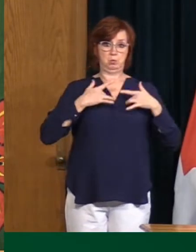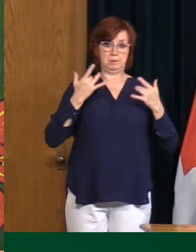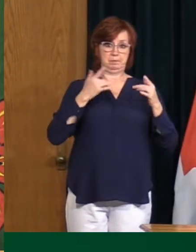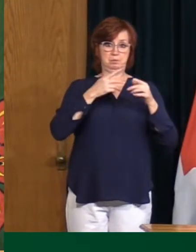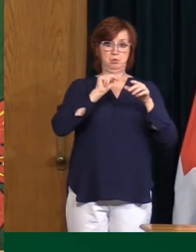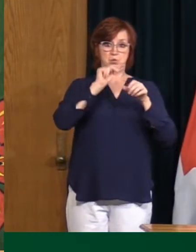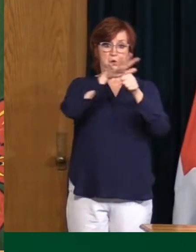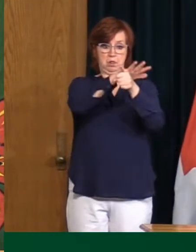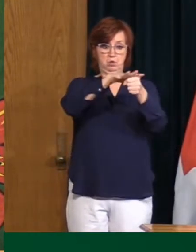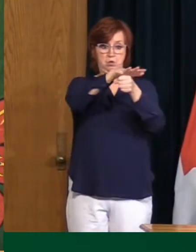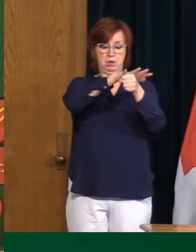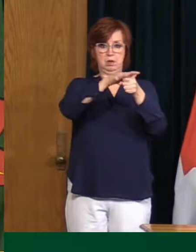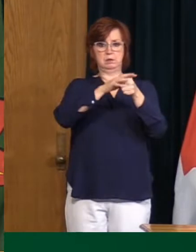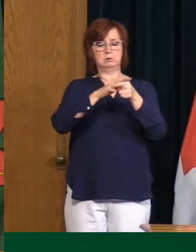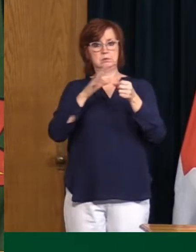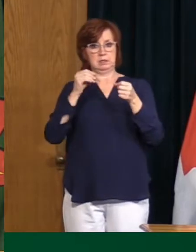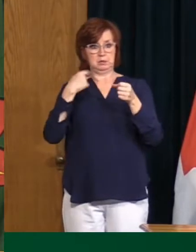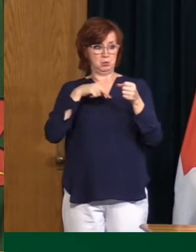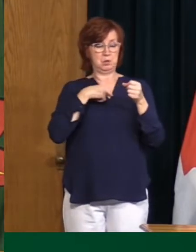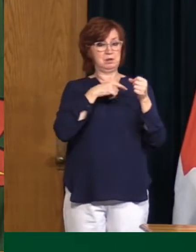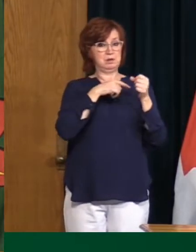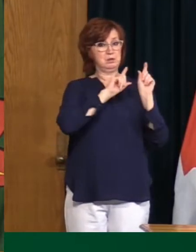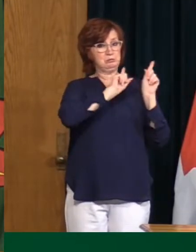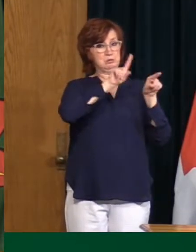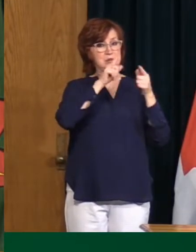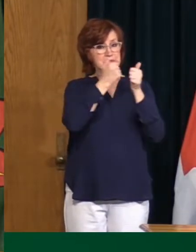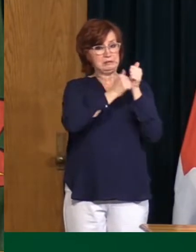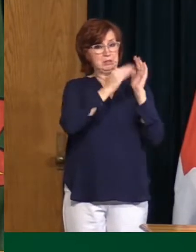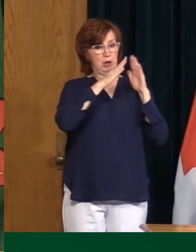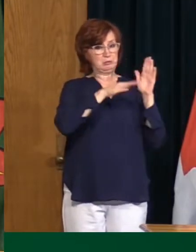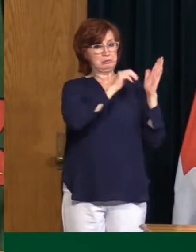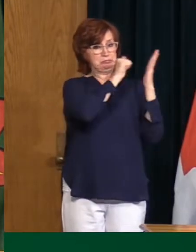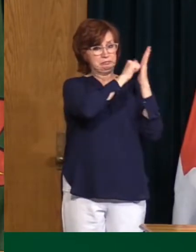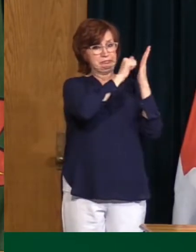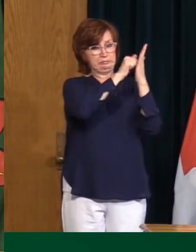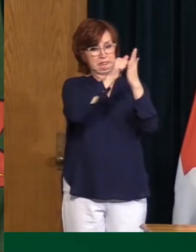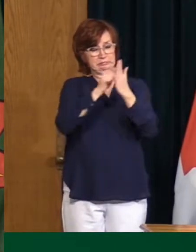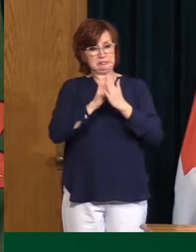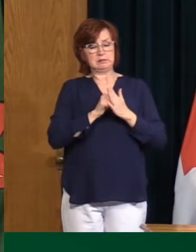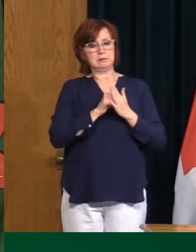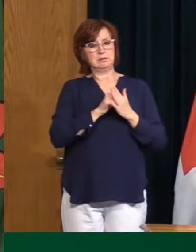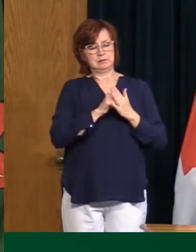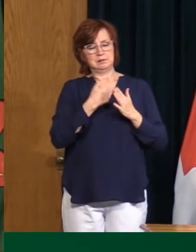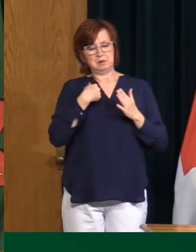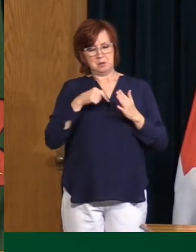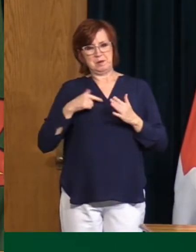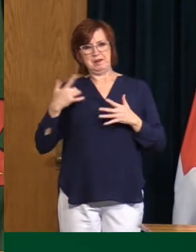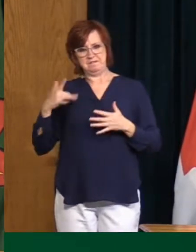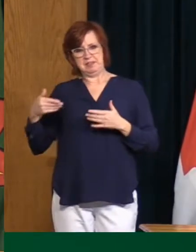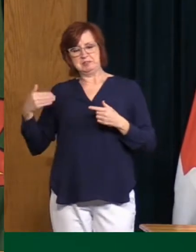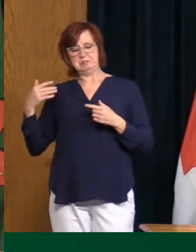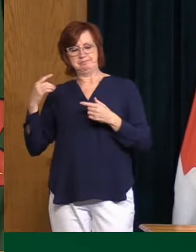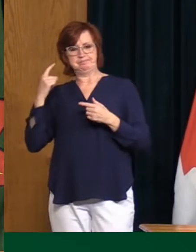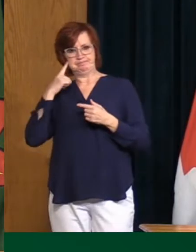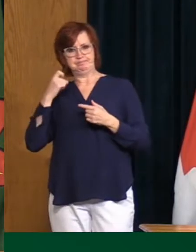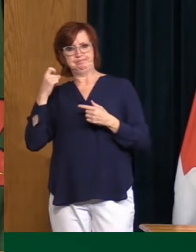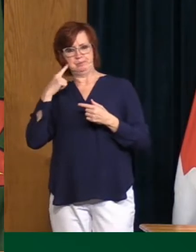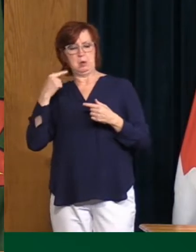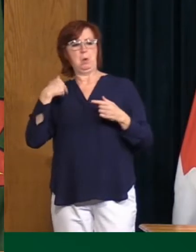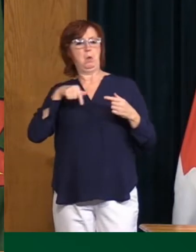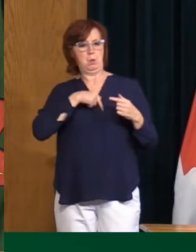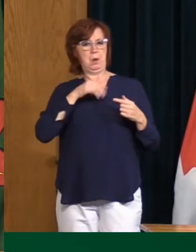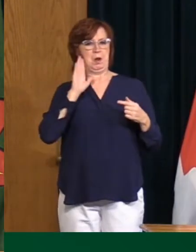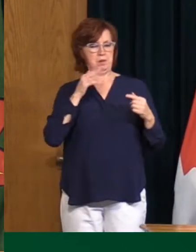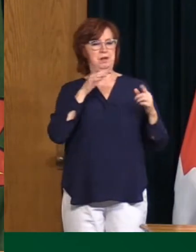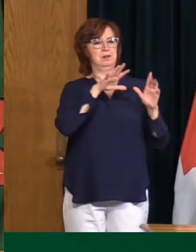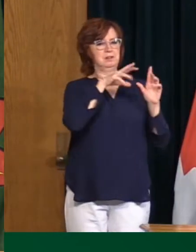active case finding and throughout that community, we knew we were going to find cases because of the work that's being done. I'm frankly not